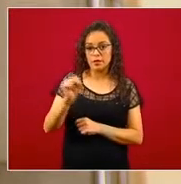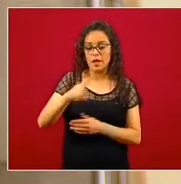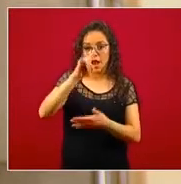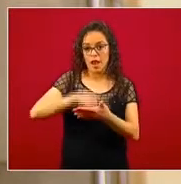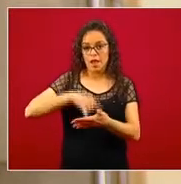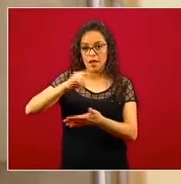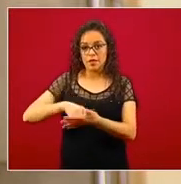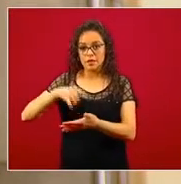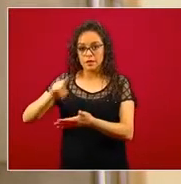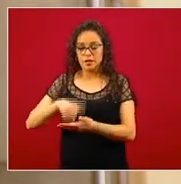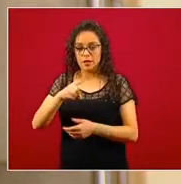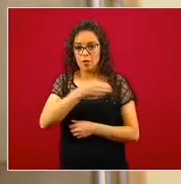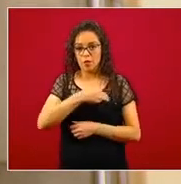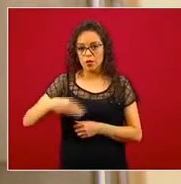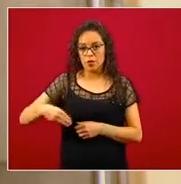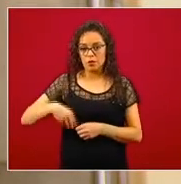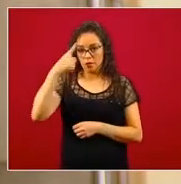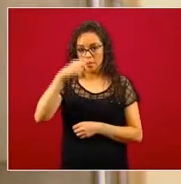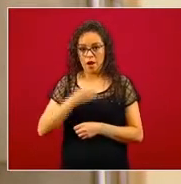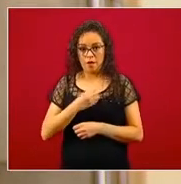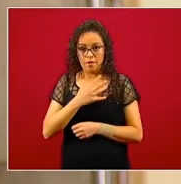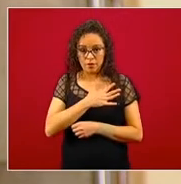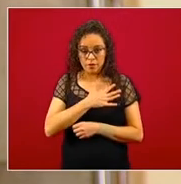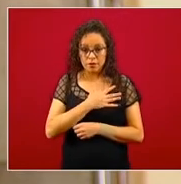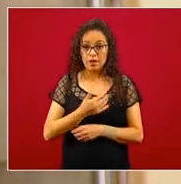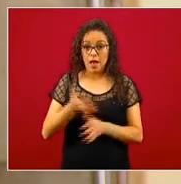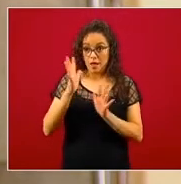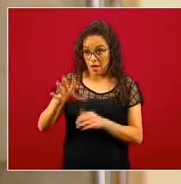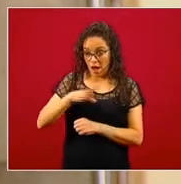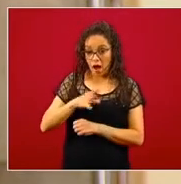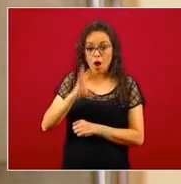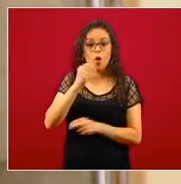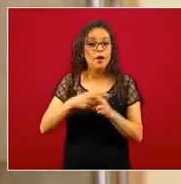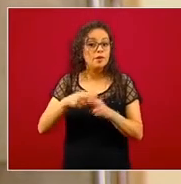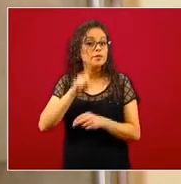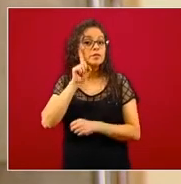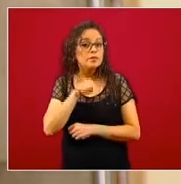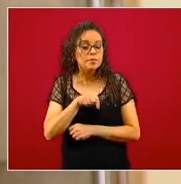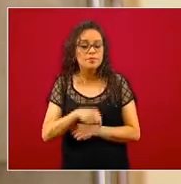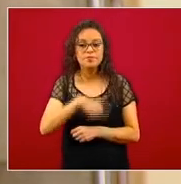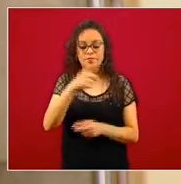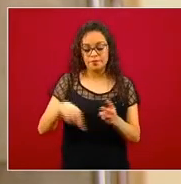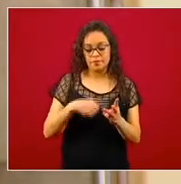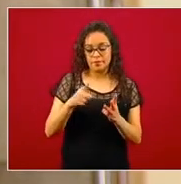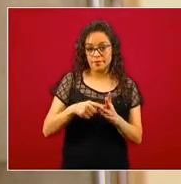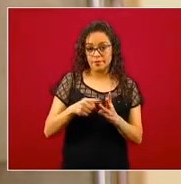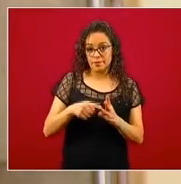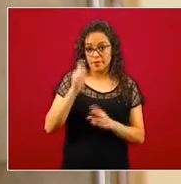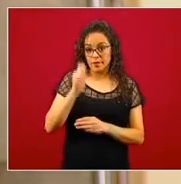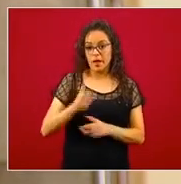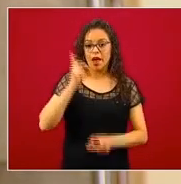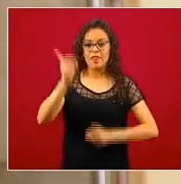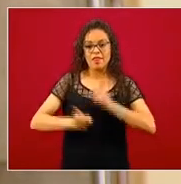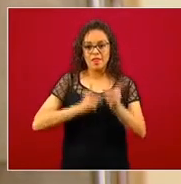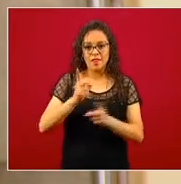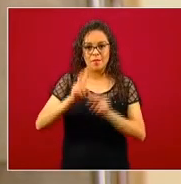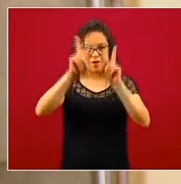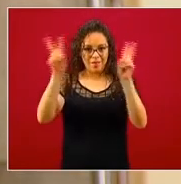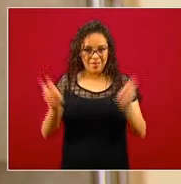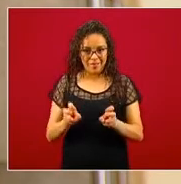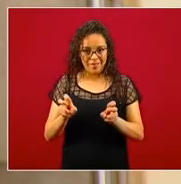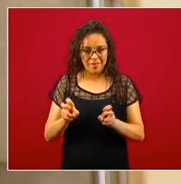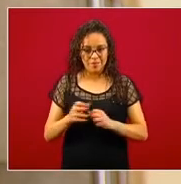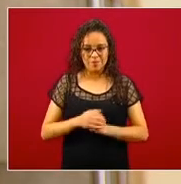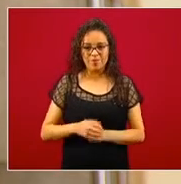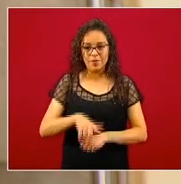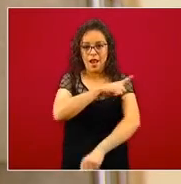is saying that from the cases, 500 are in Acapulco alone, and she is mentioning a collapse